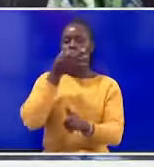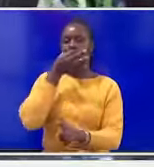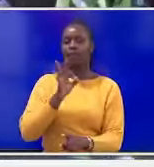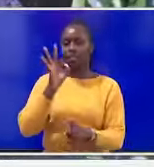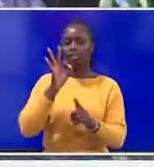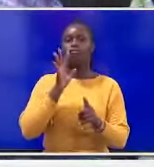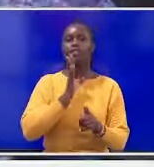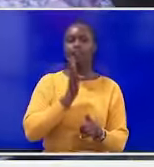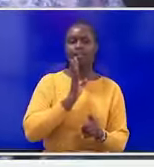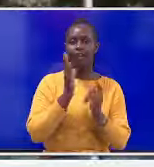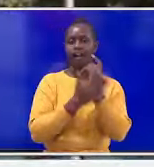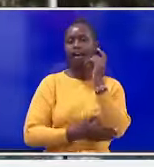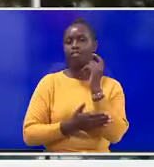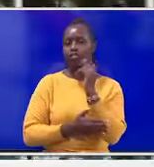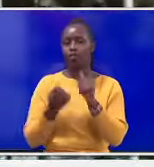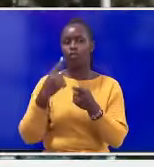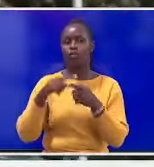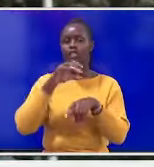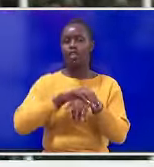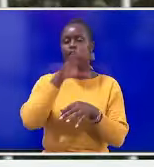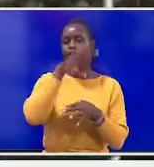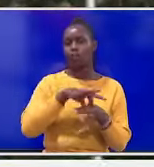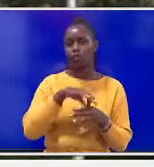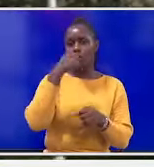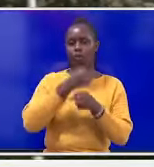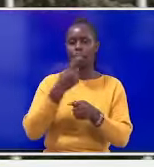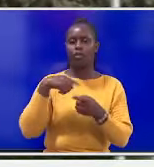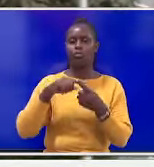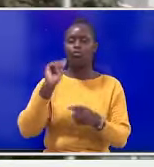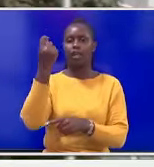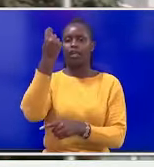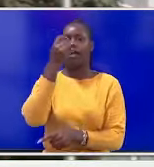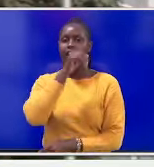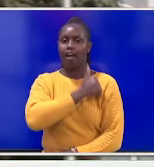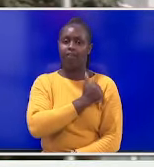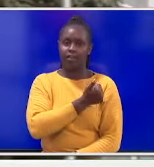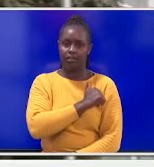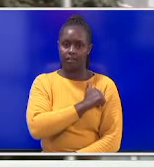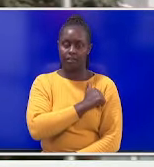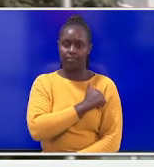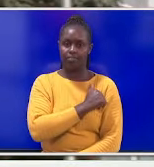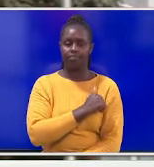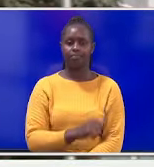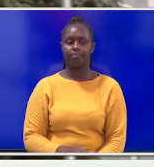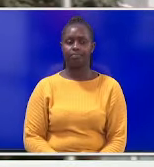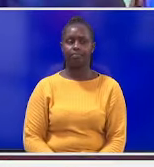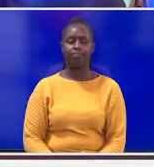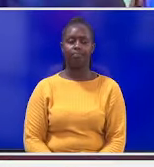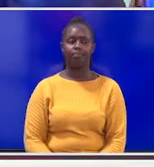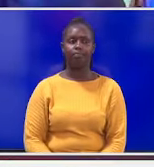might split the Francophone vote, working to Kenya's advantage. Apollo Kamau, TV 47.